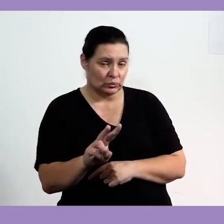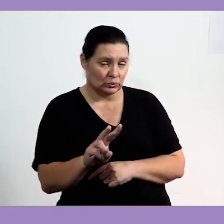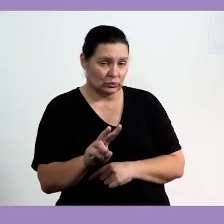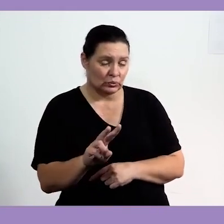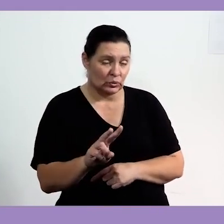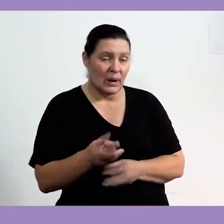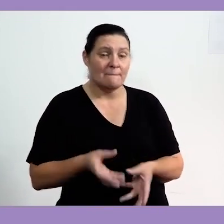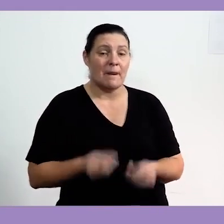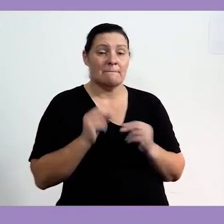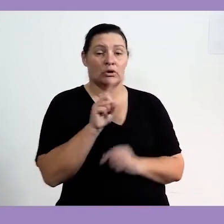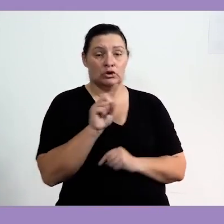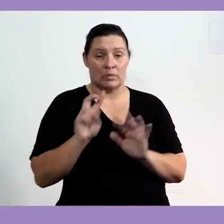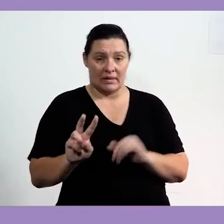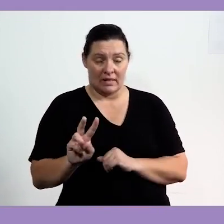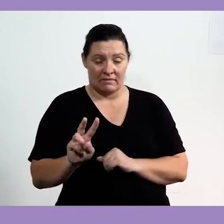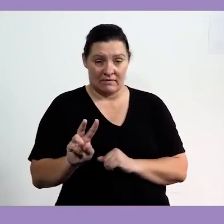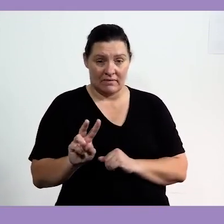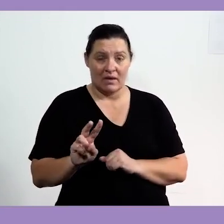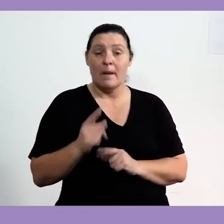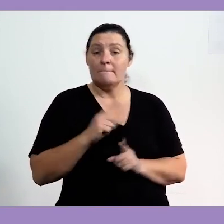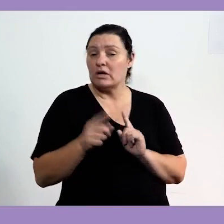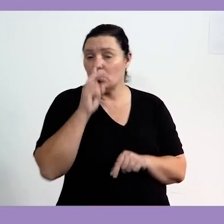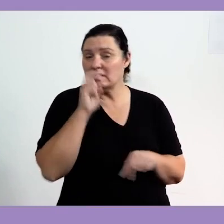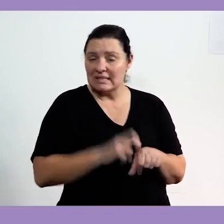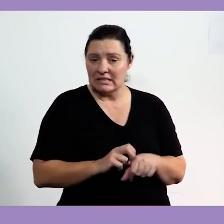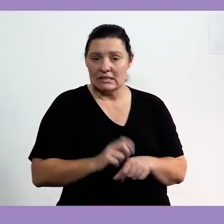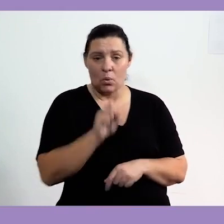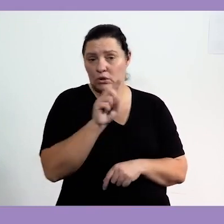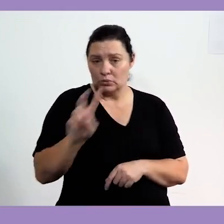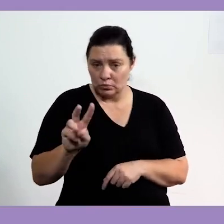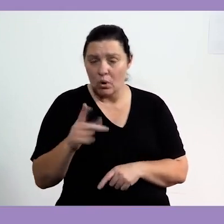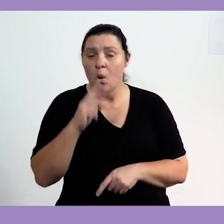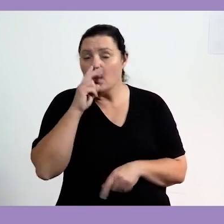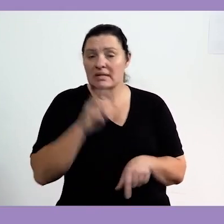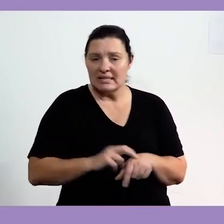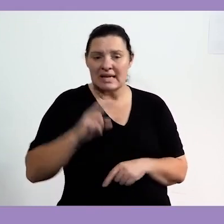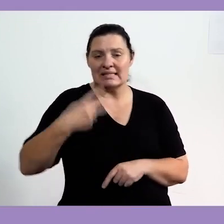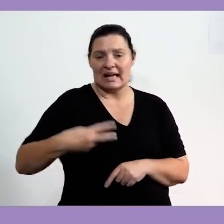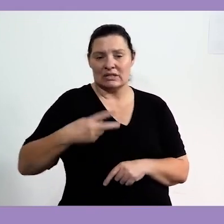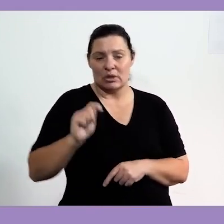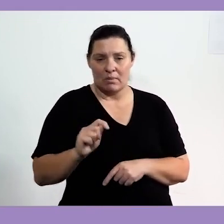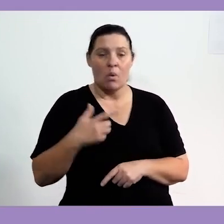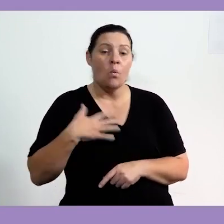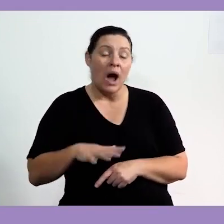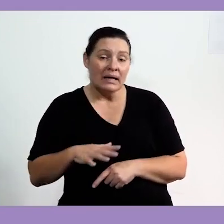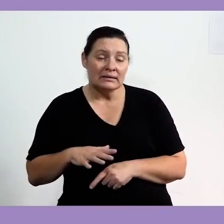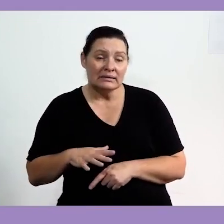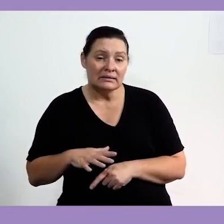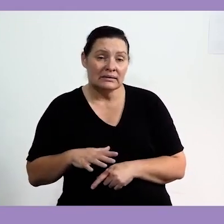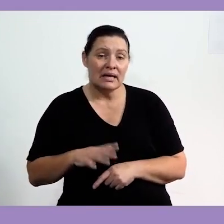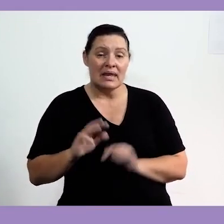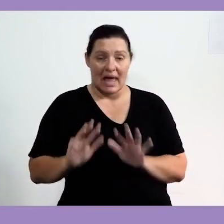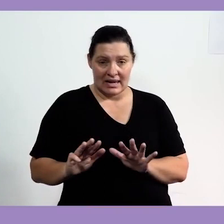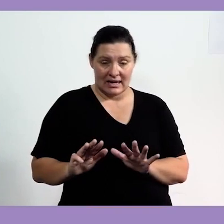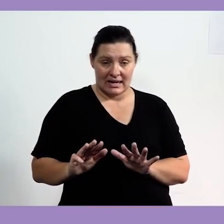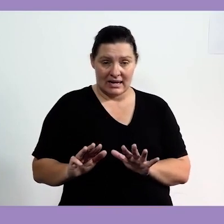by 2, we know that gives us 12. But we don't need to get to 12 because we are dealing with the second term. We need to